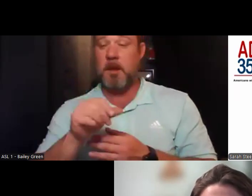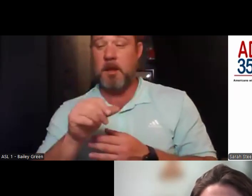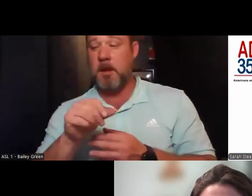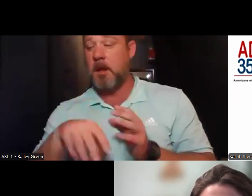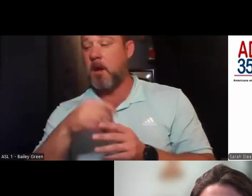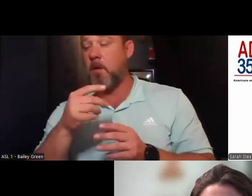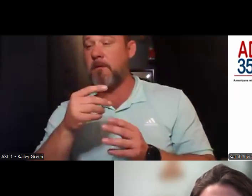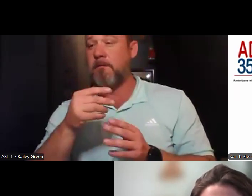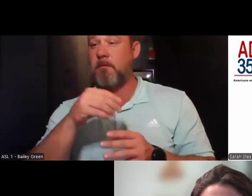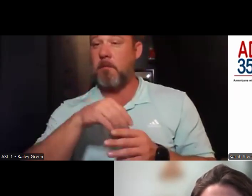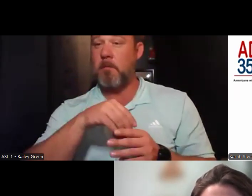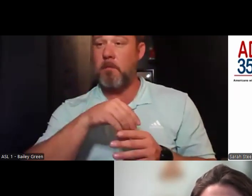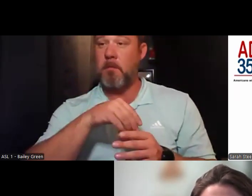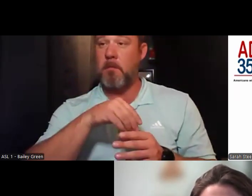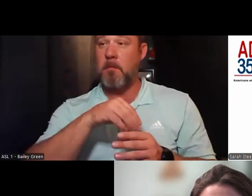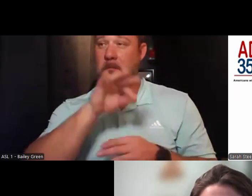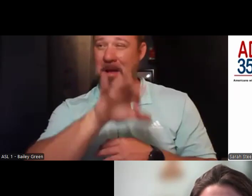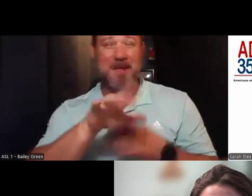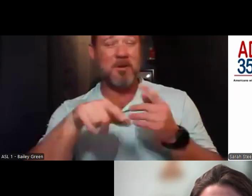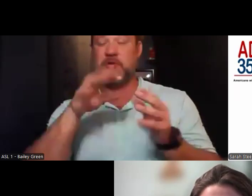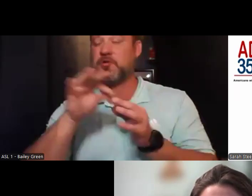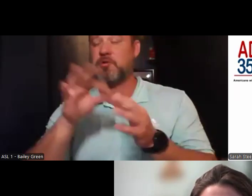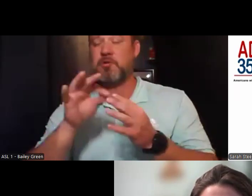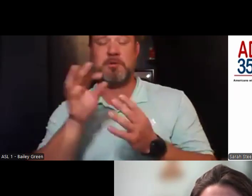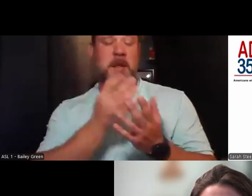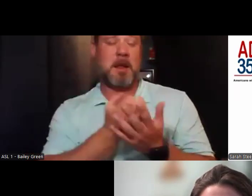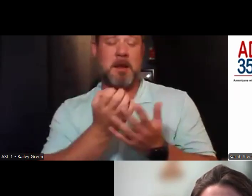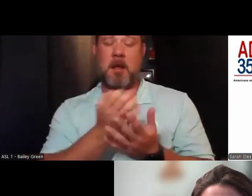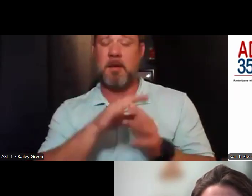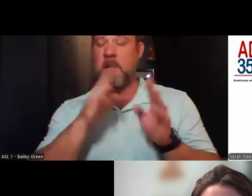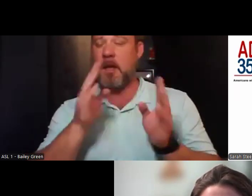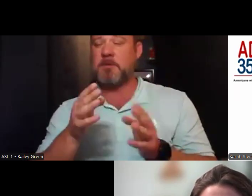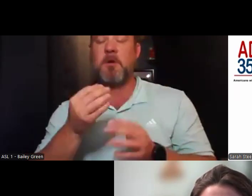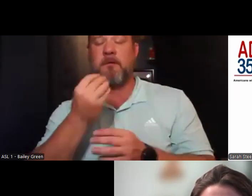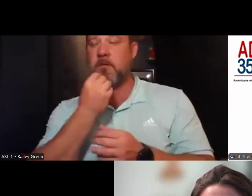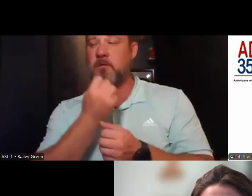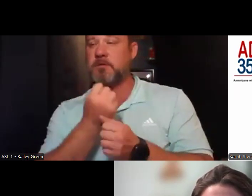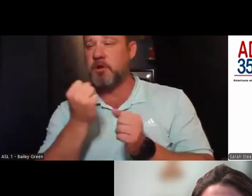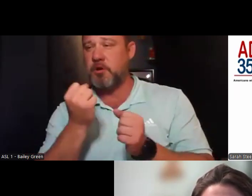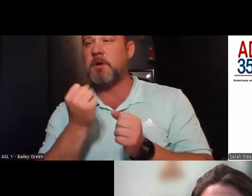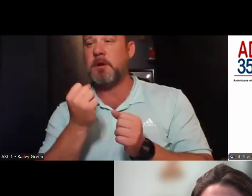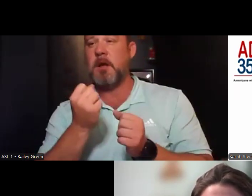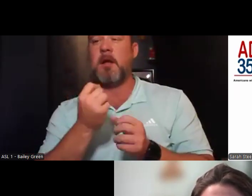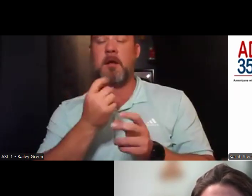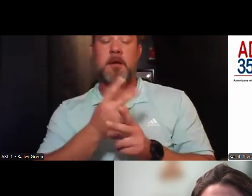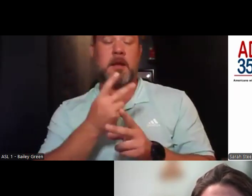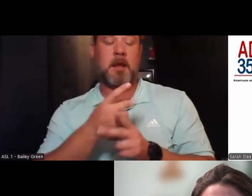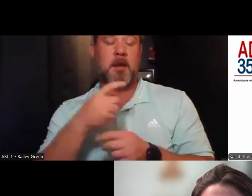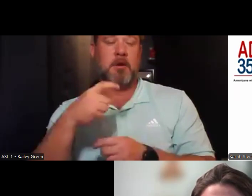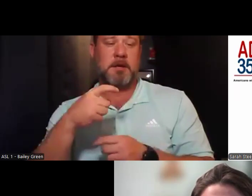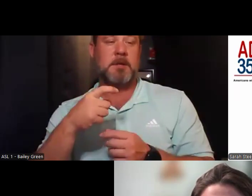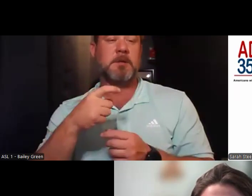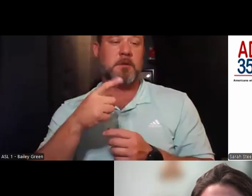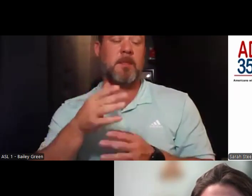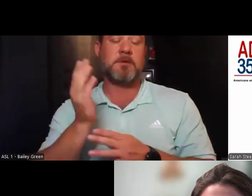pocket, unaffordability means that you're really choosing between economic, housing, and food security and your basic care needs. And this presentation